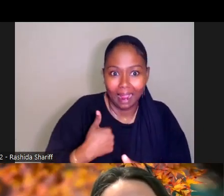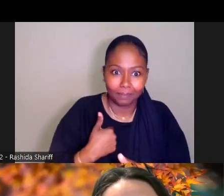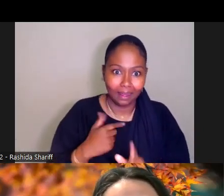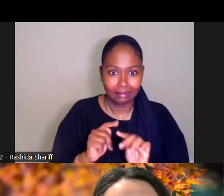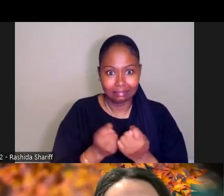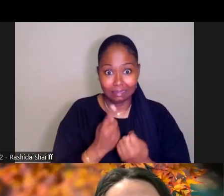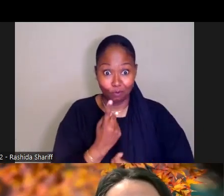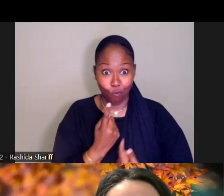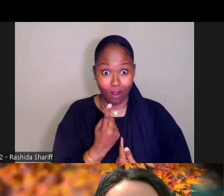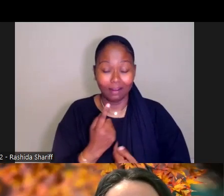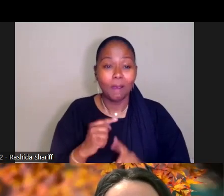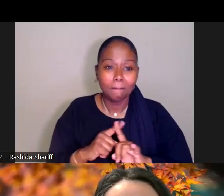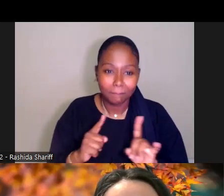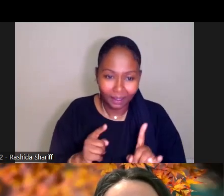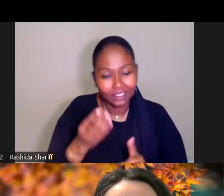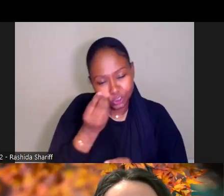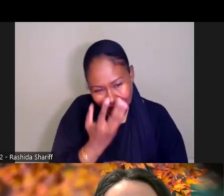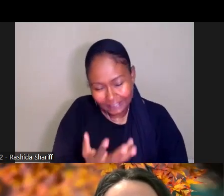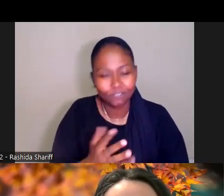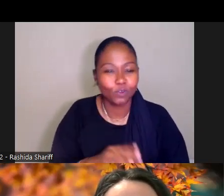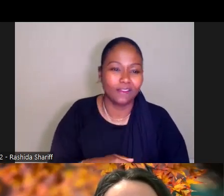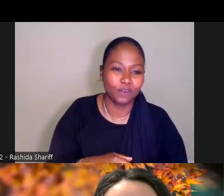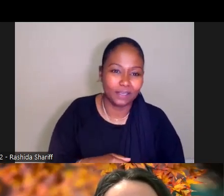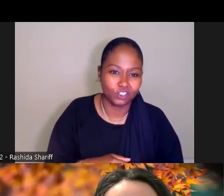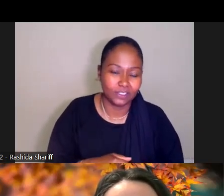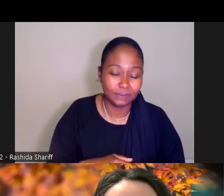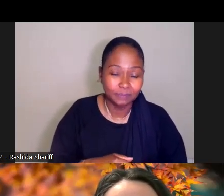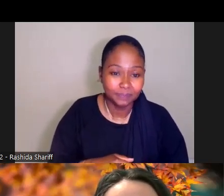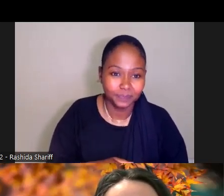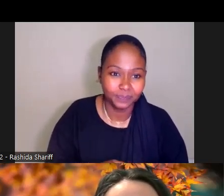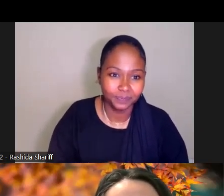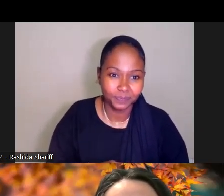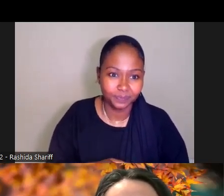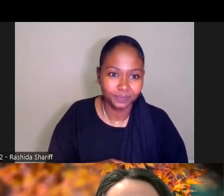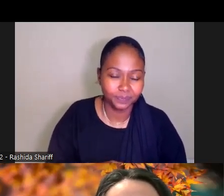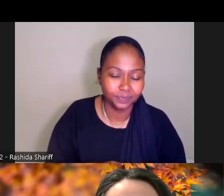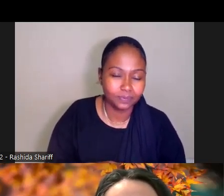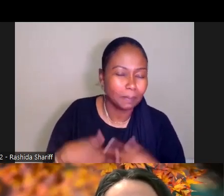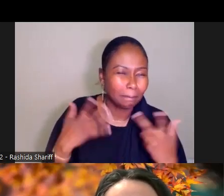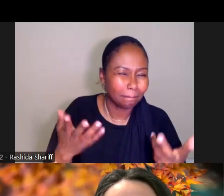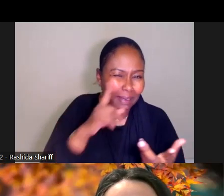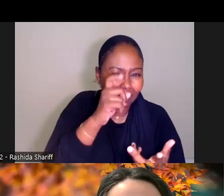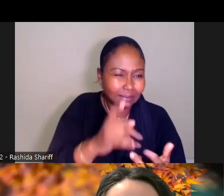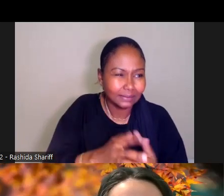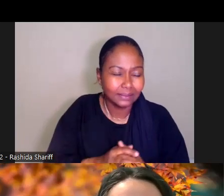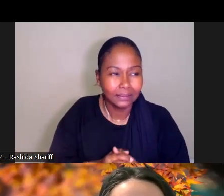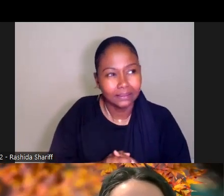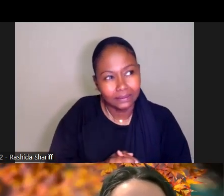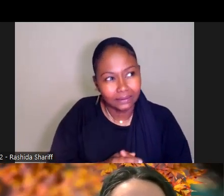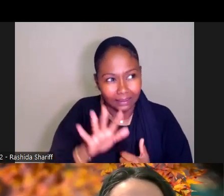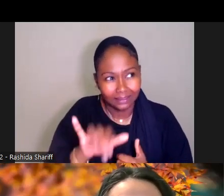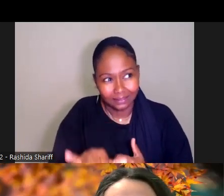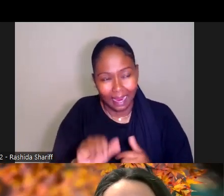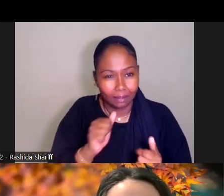position. I just wanted to give that context as far as, because it can be